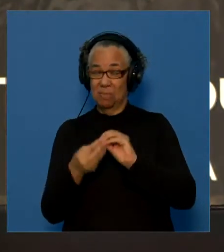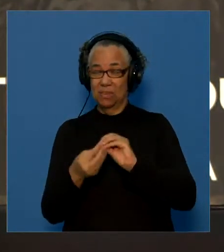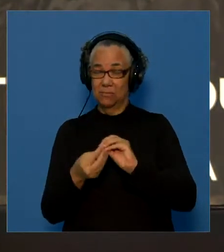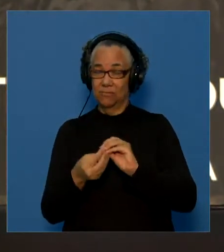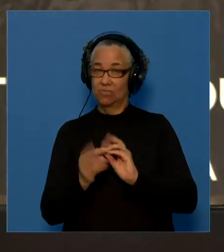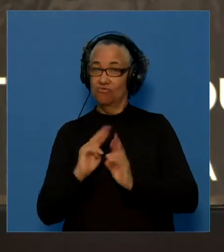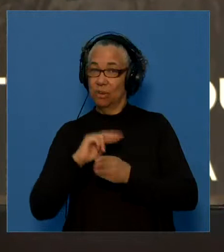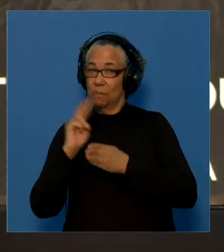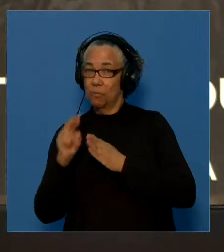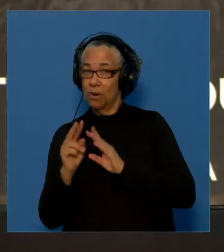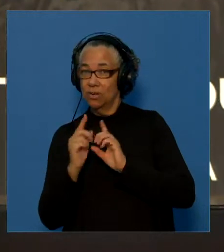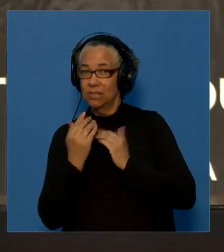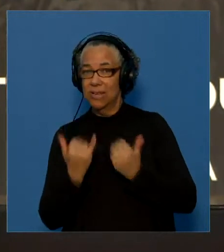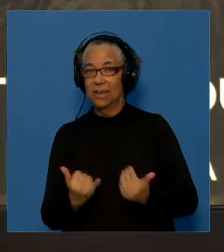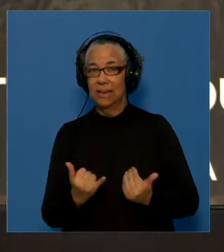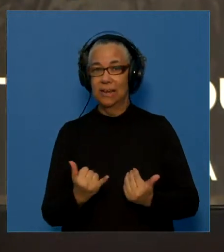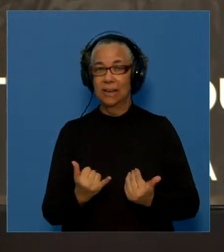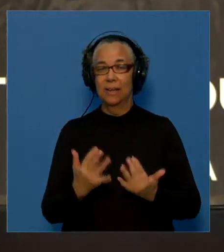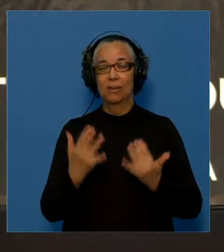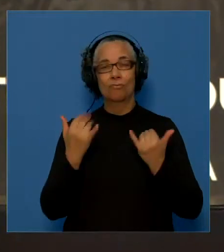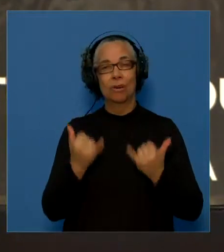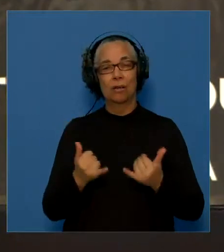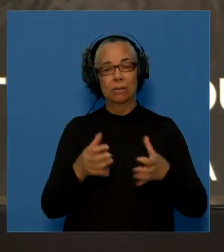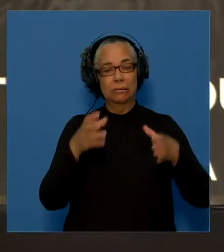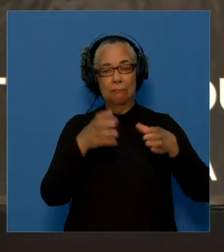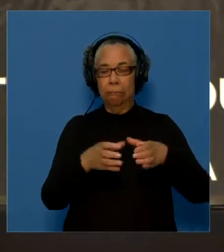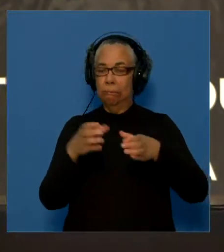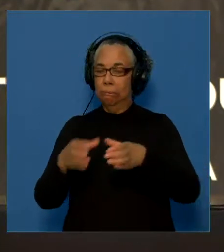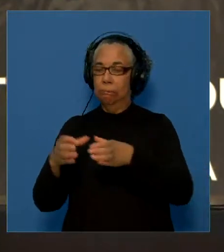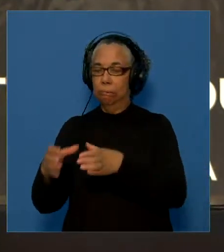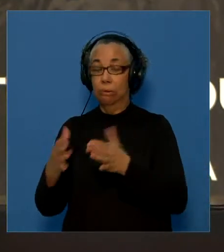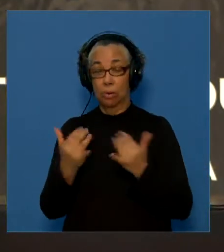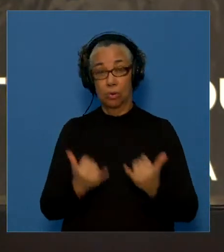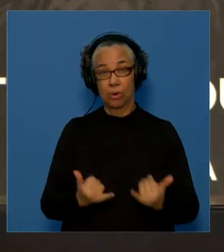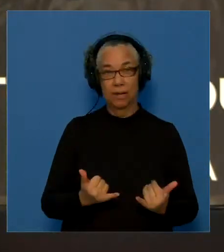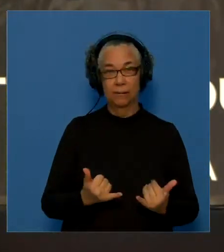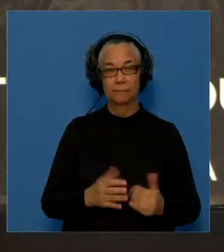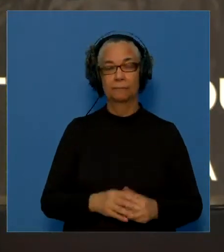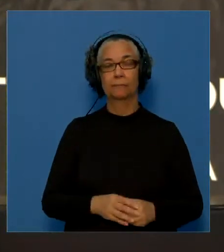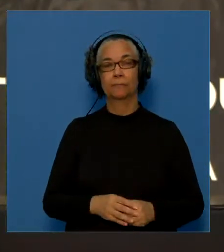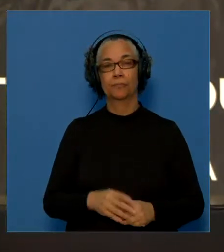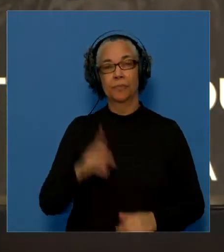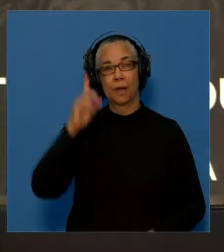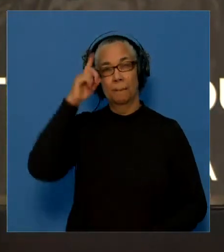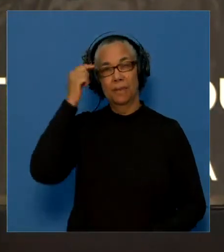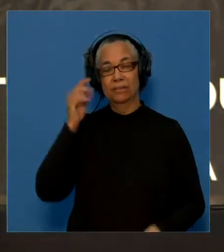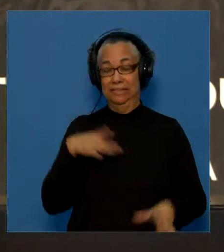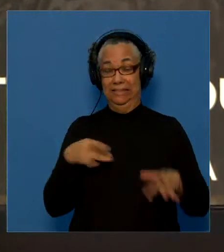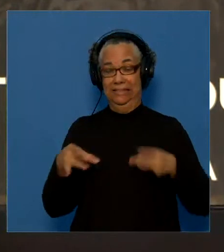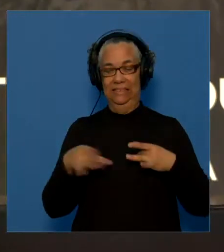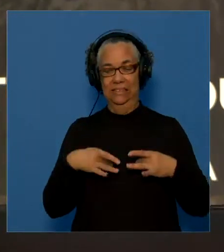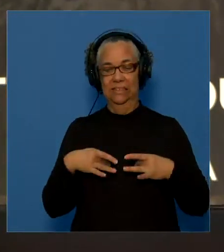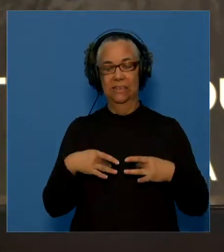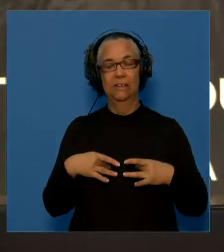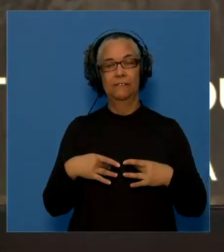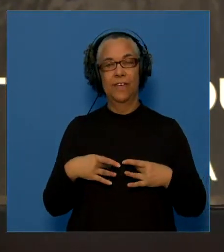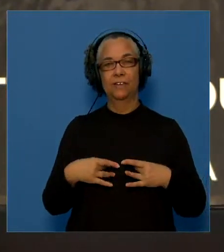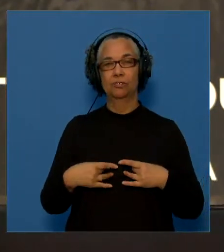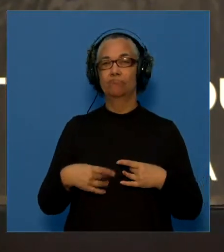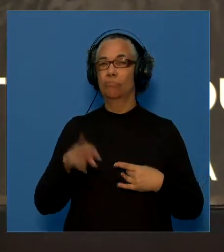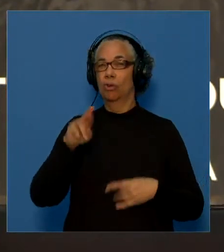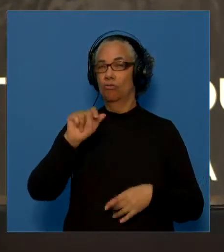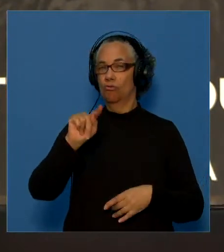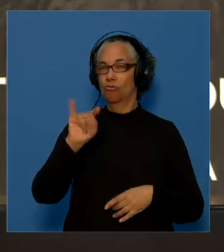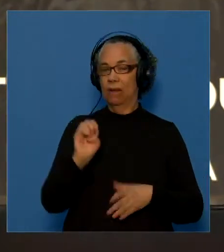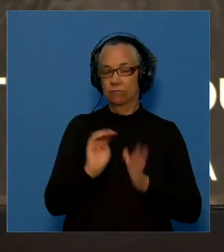Bermuda's current country status is at clusters of cases. Given that the infection rate is dropping, our positivity rate